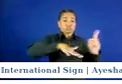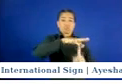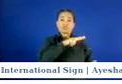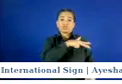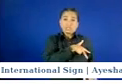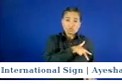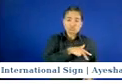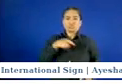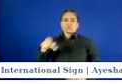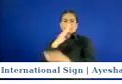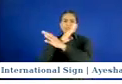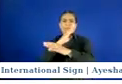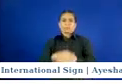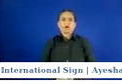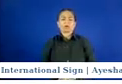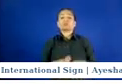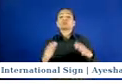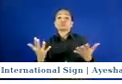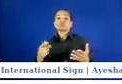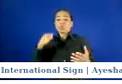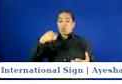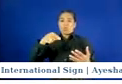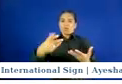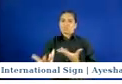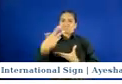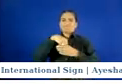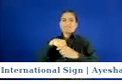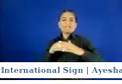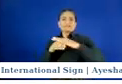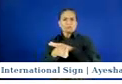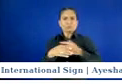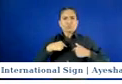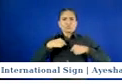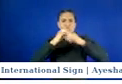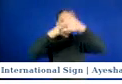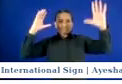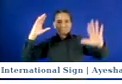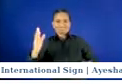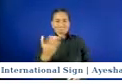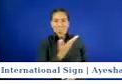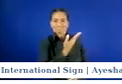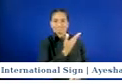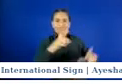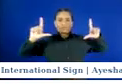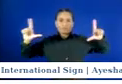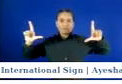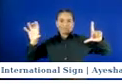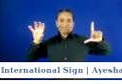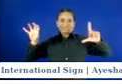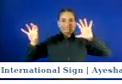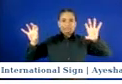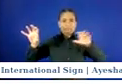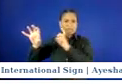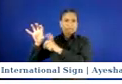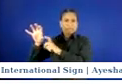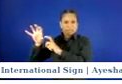was paper-based, and you can clearly see if a person forgets it in their laundry clothes, they would wash it, it will become